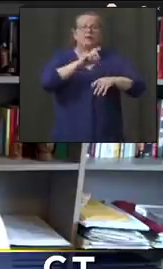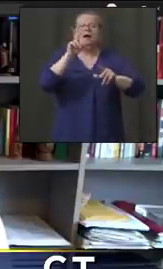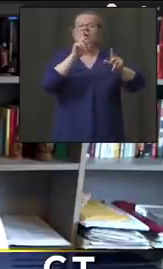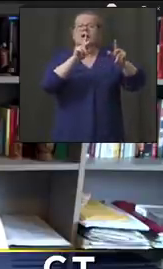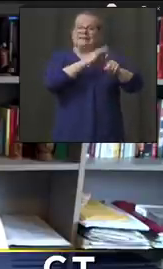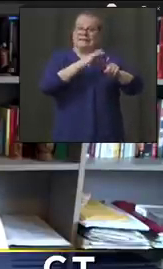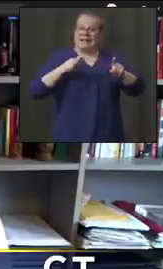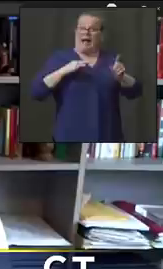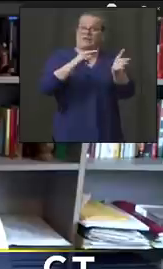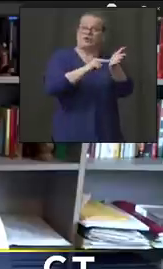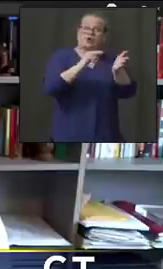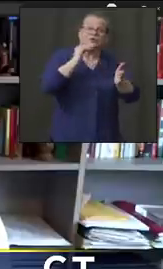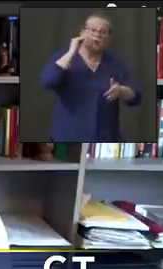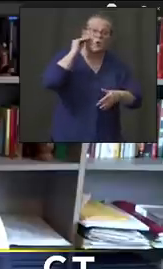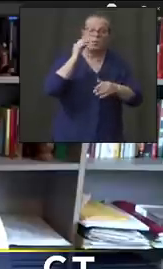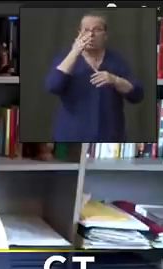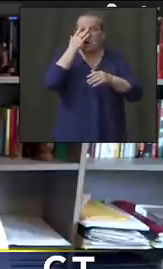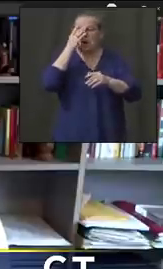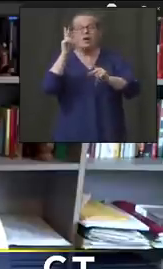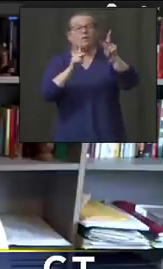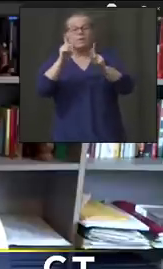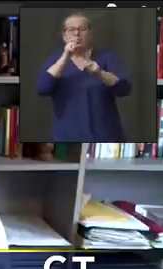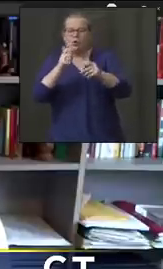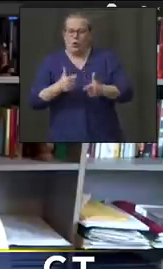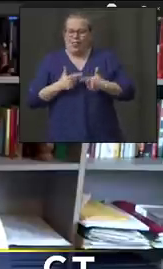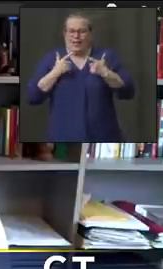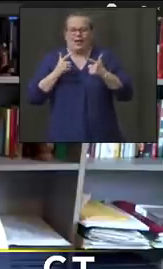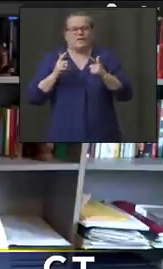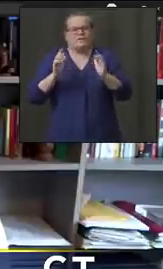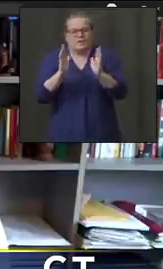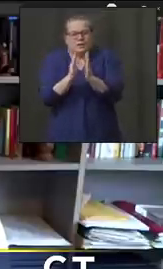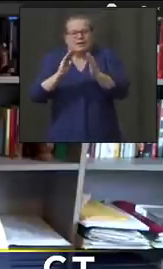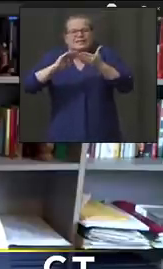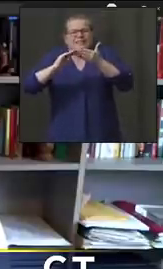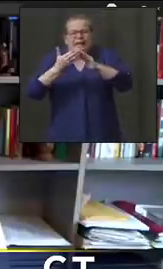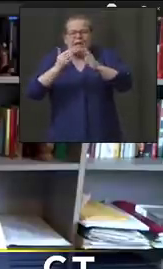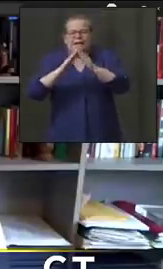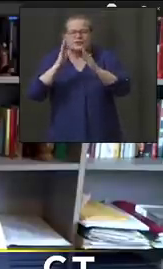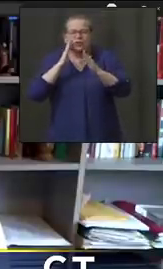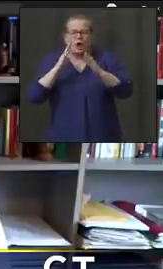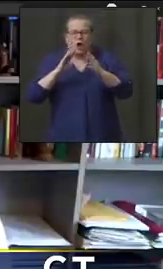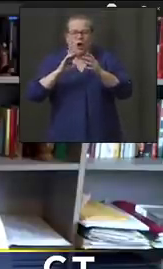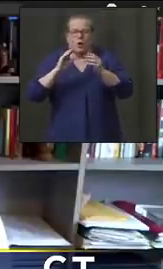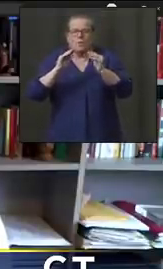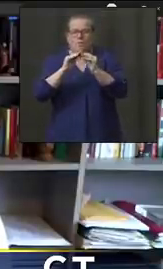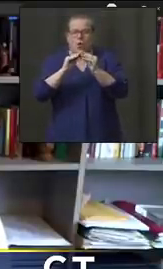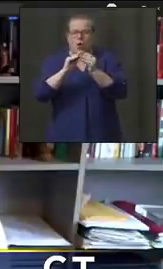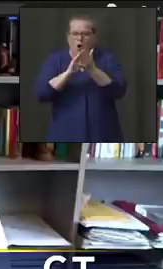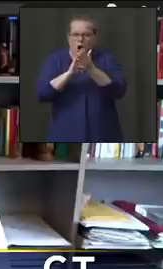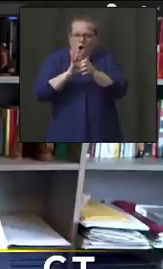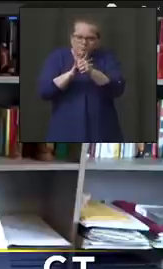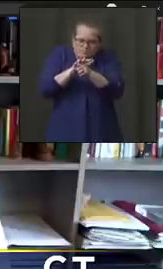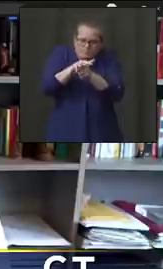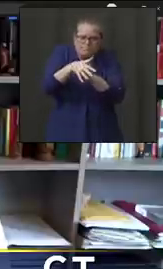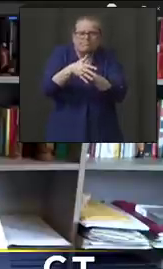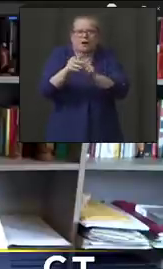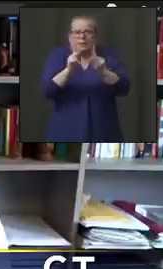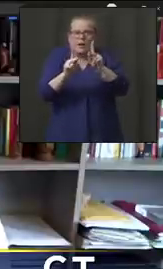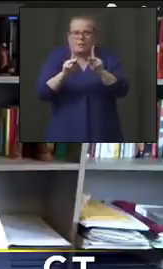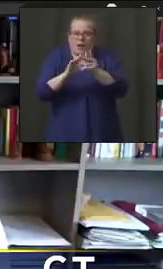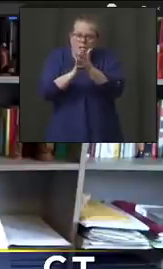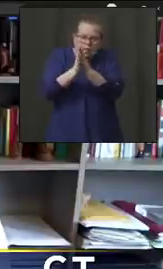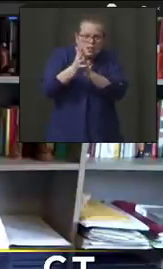crowded communities where the virus can spread more easily because of the high contact rate. And that's what we're shooting for. So we're